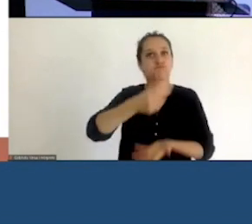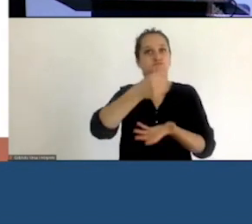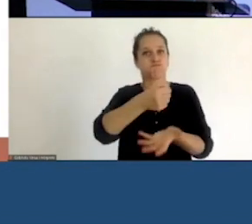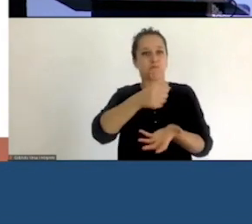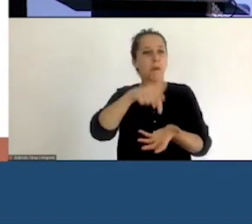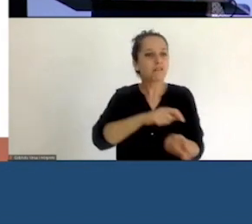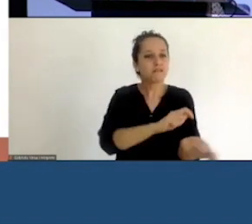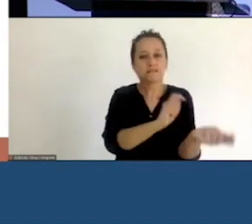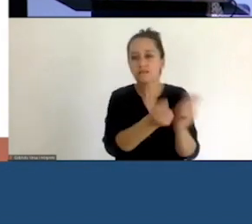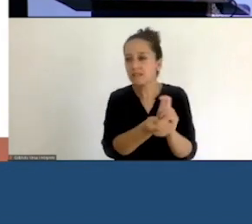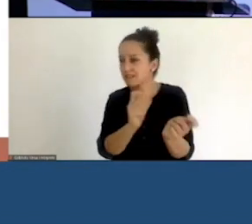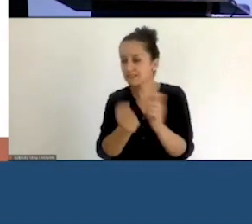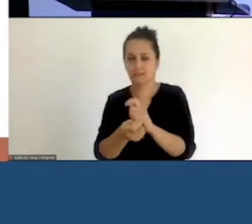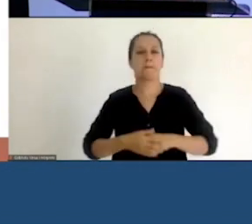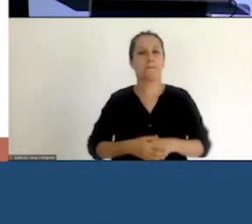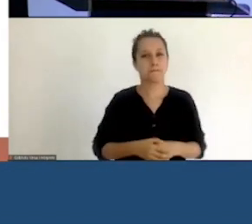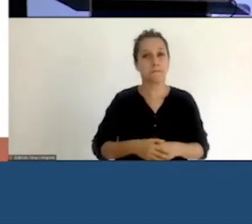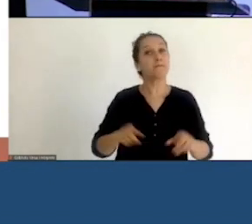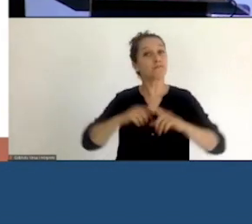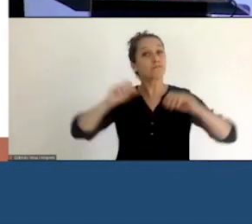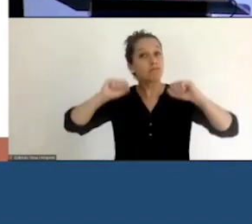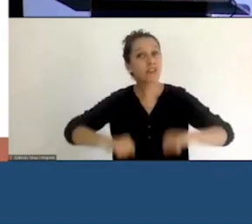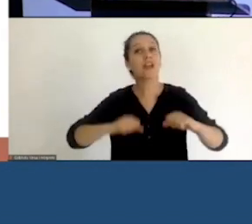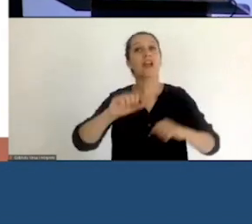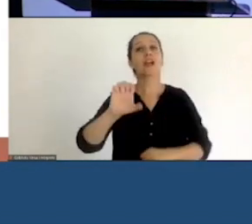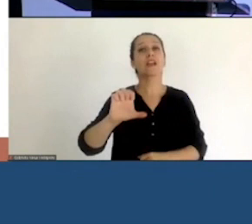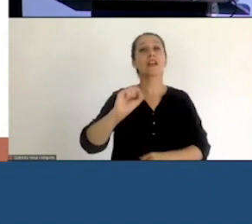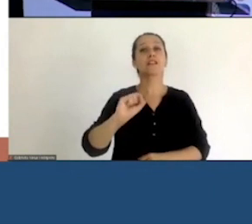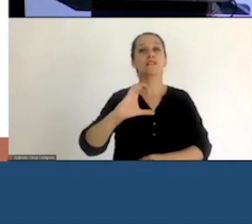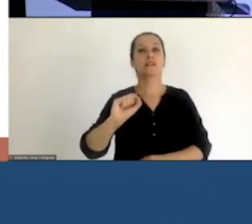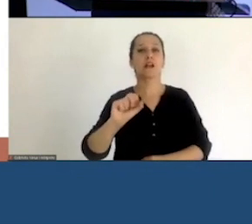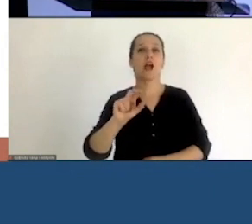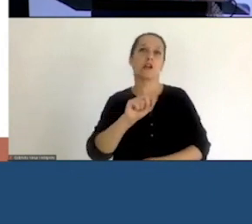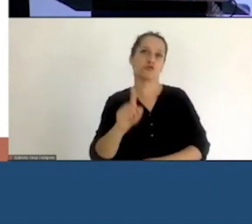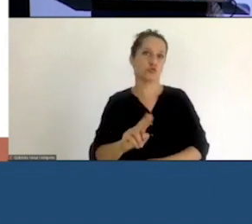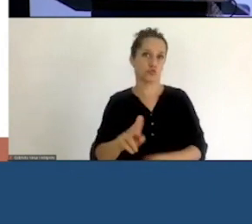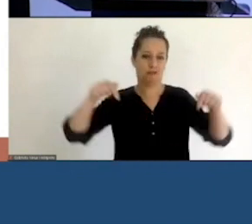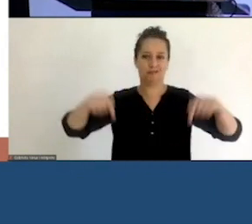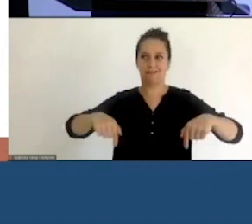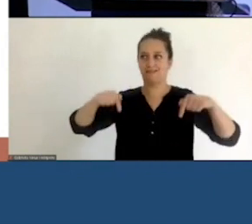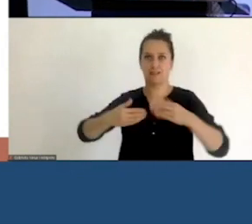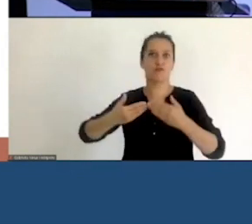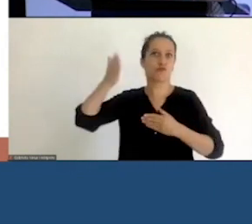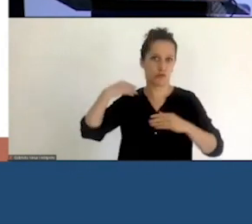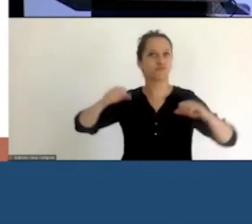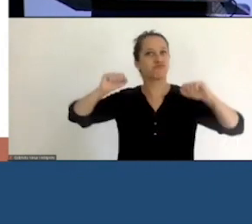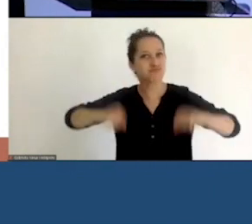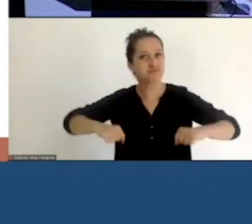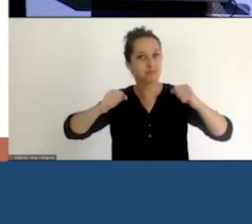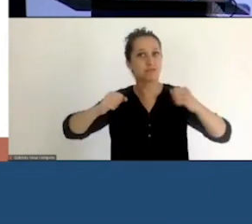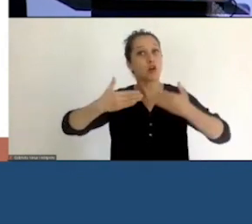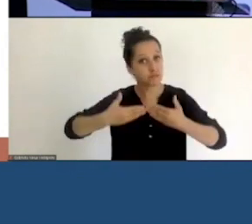for adaptation. So the Escazú agreement, we're in the same country where the Escazú agreement was signed.